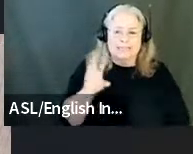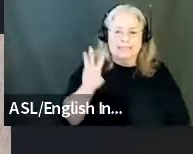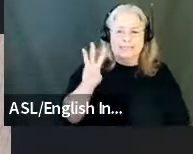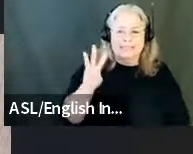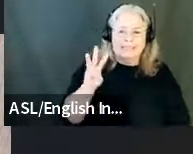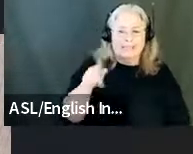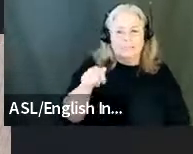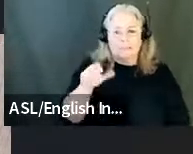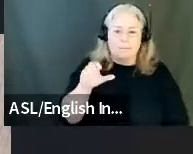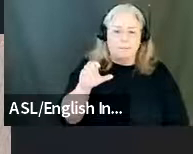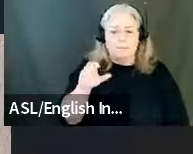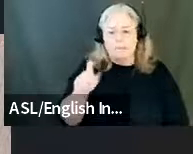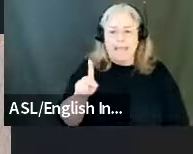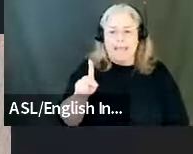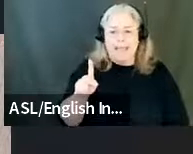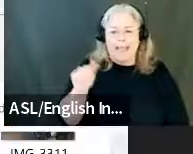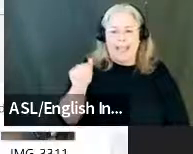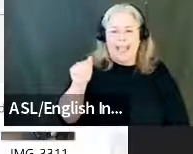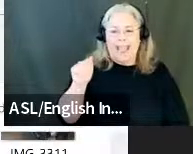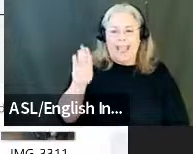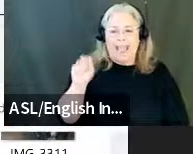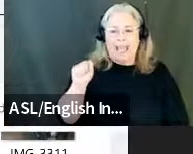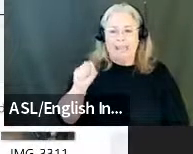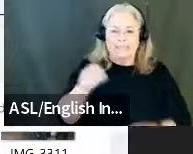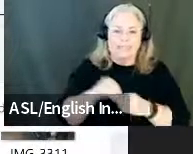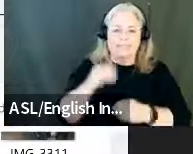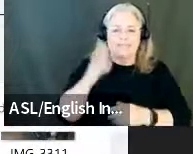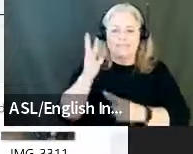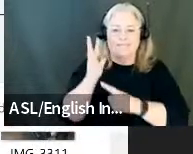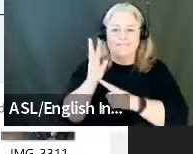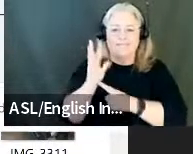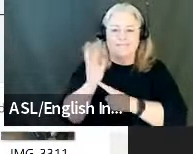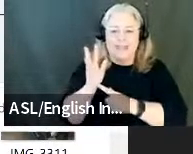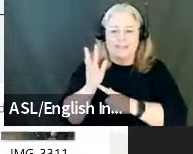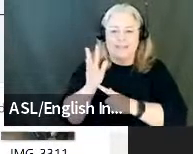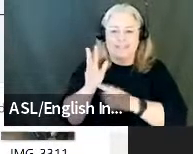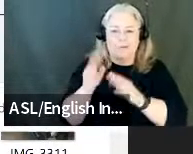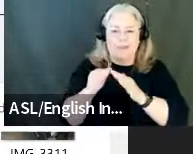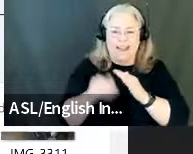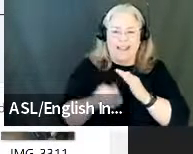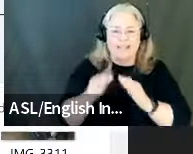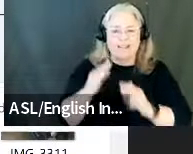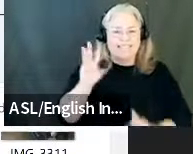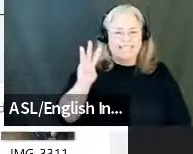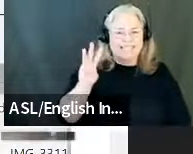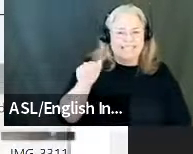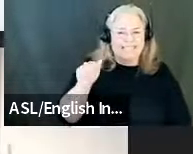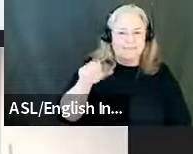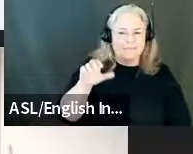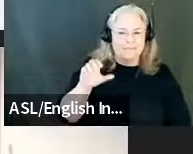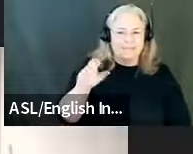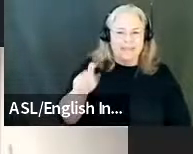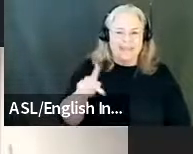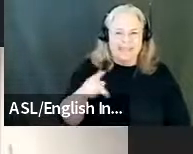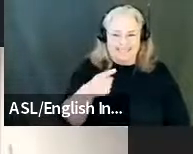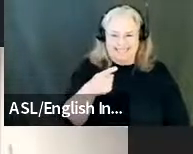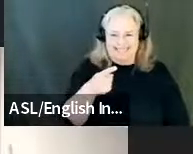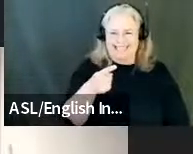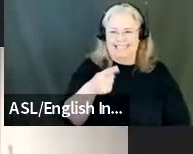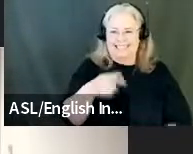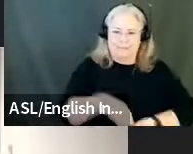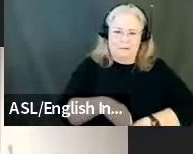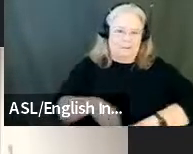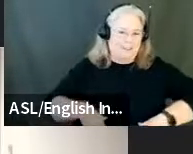abs in 5 minutes or less. Here's your six-pack ab solution. So you can get a whole